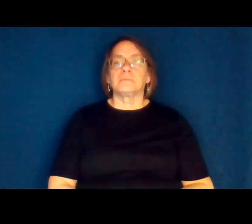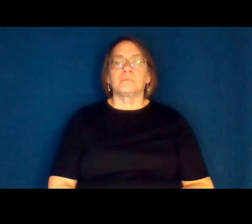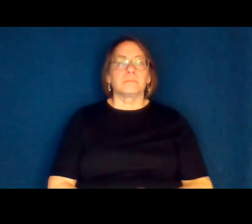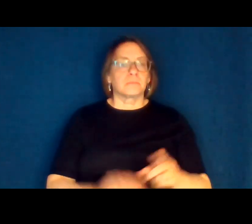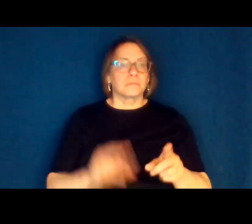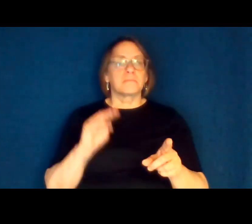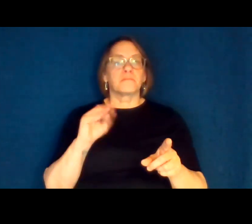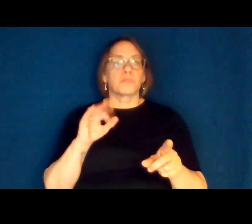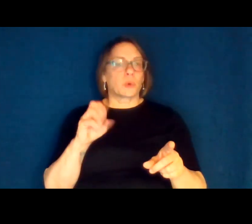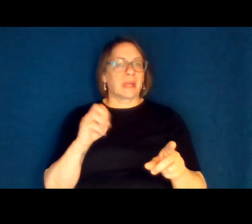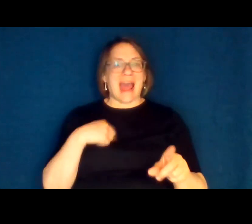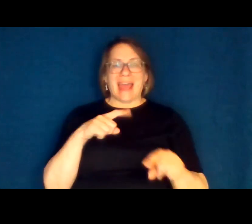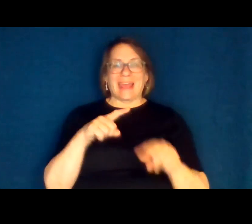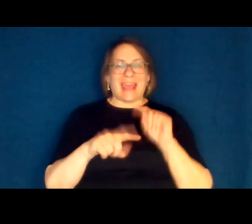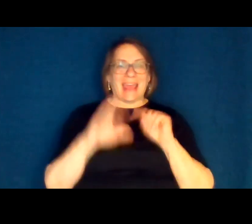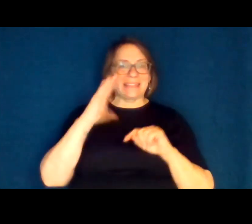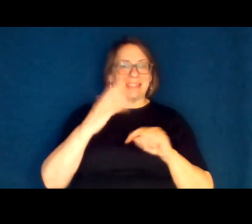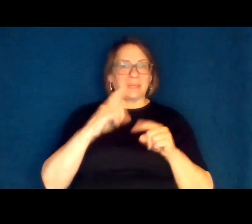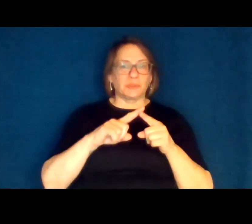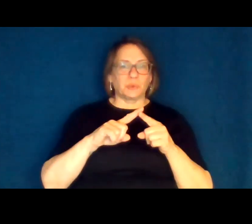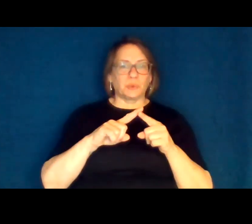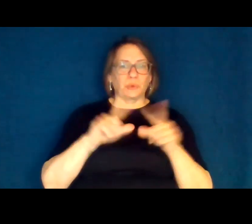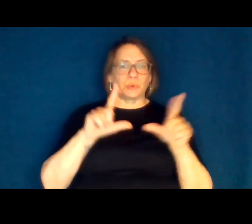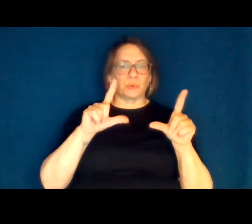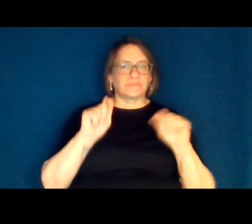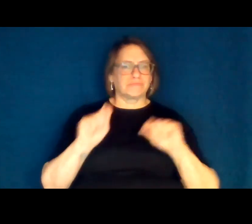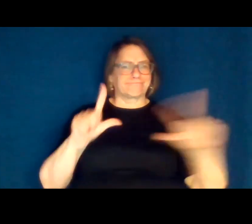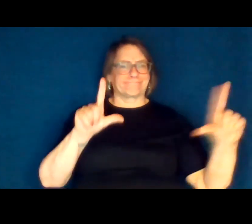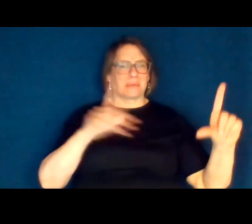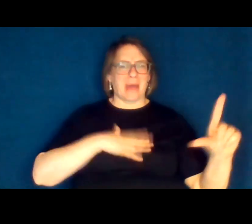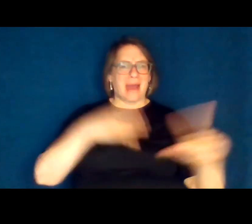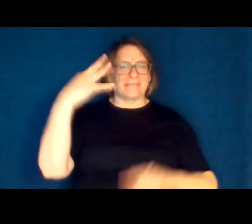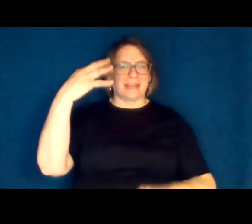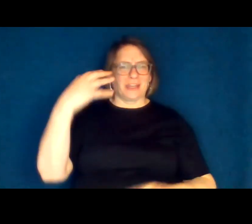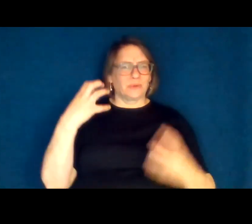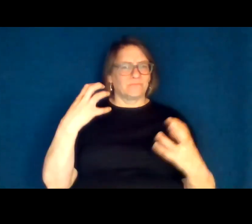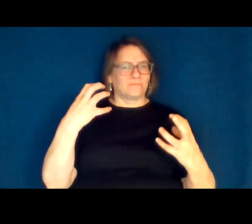So I can't seem to undo my video for some reason.